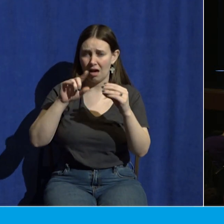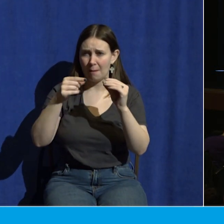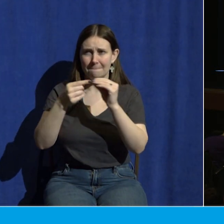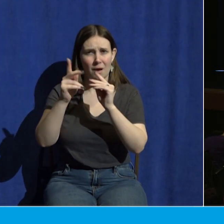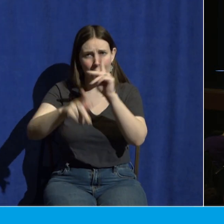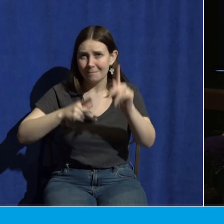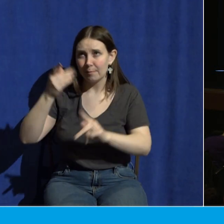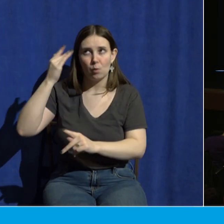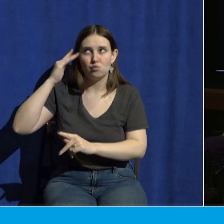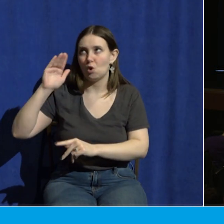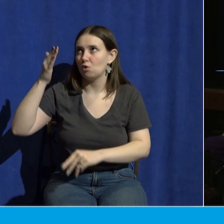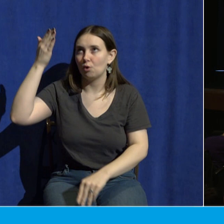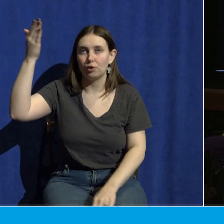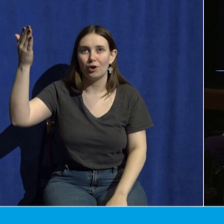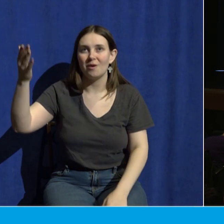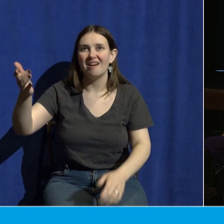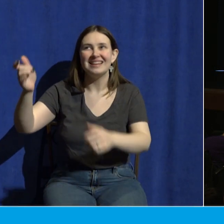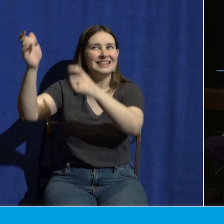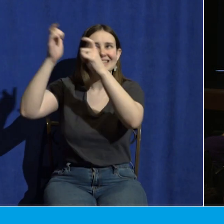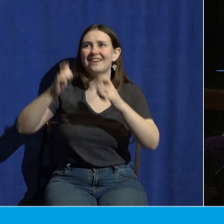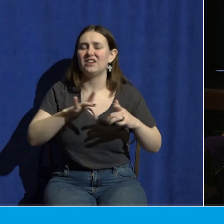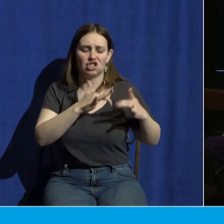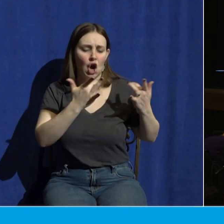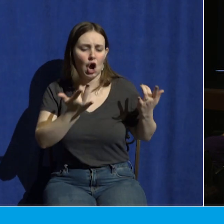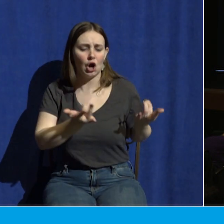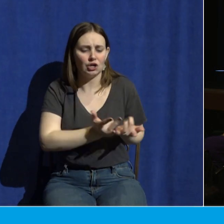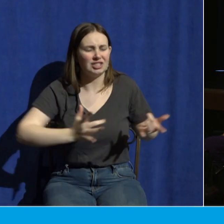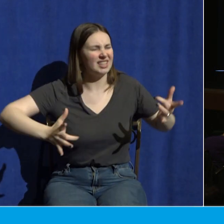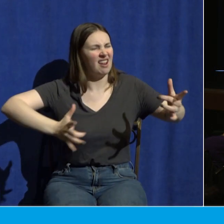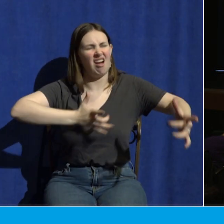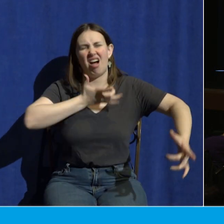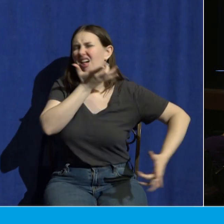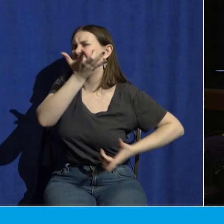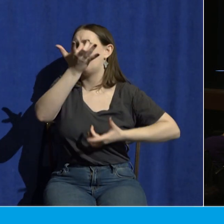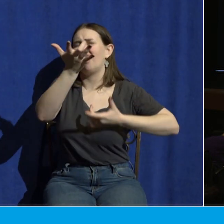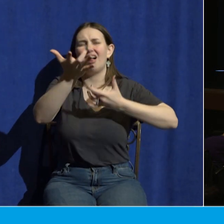God, give us hearts that cry passionately for these